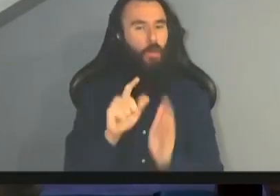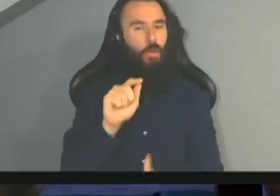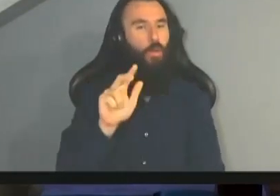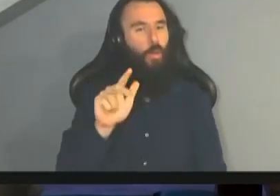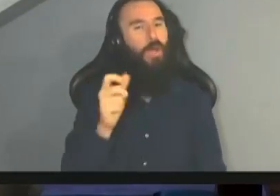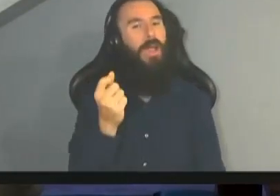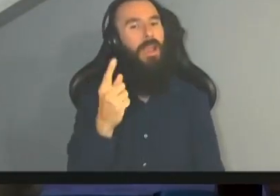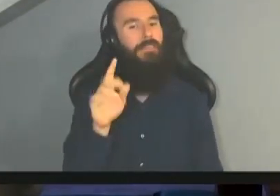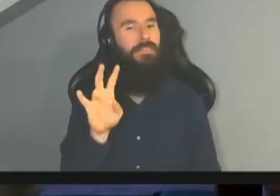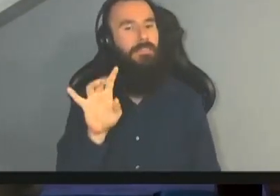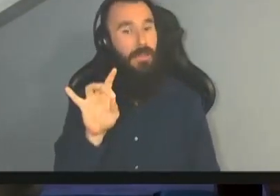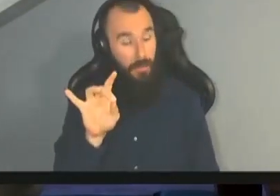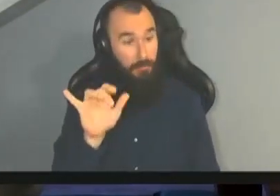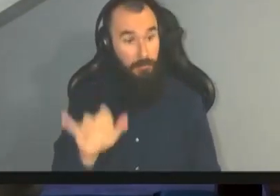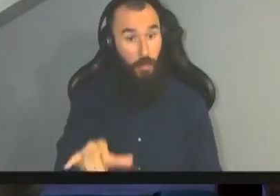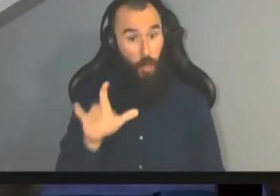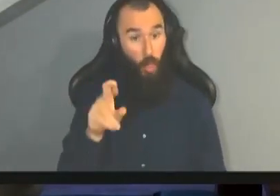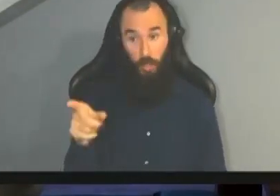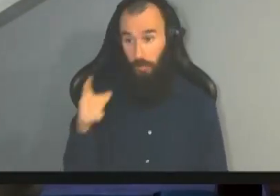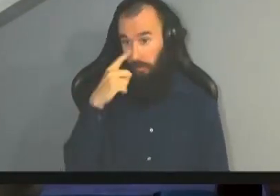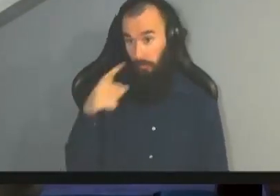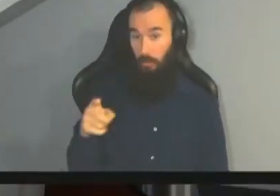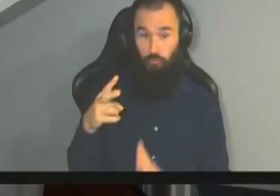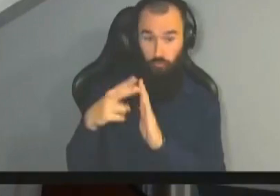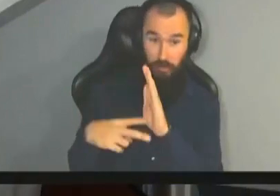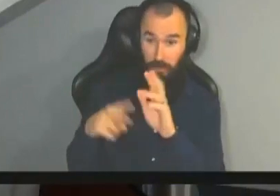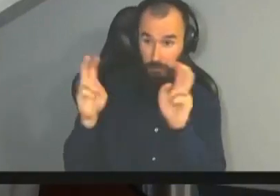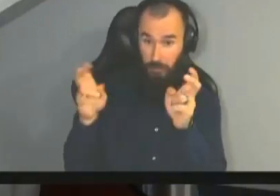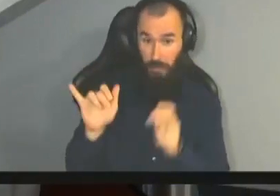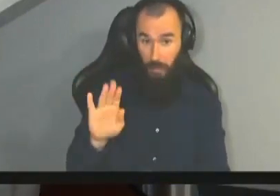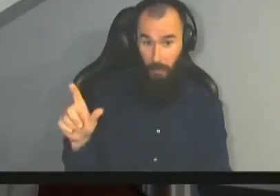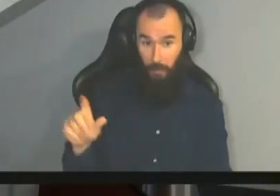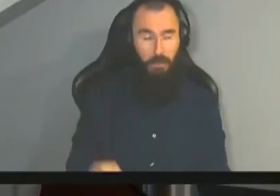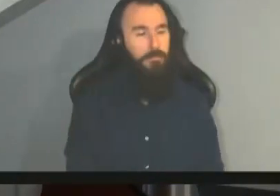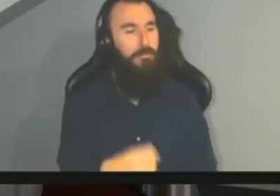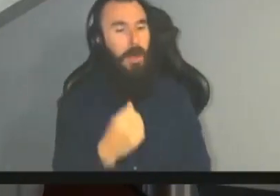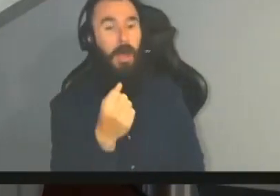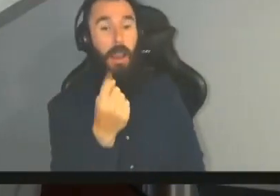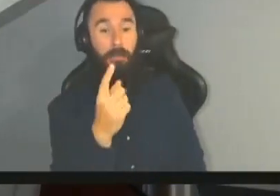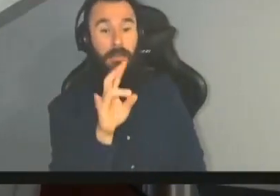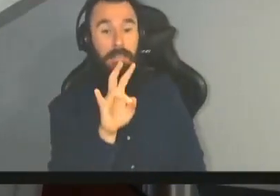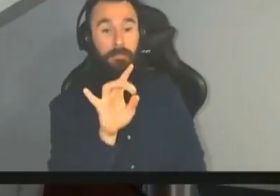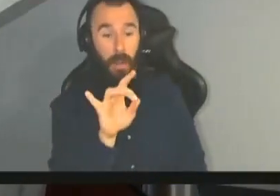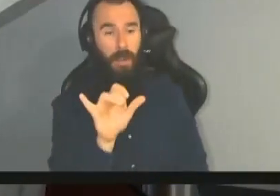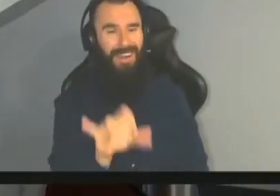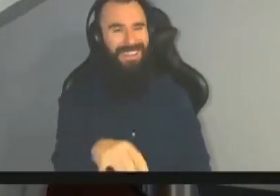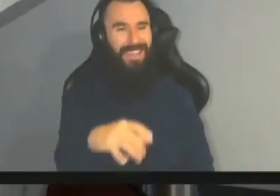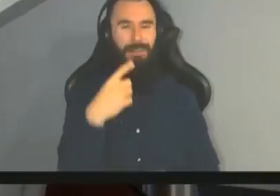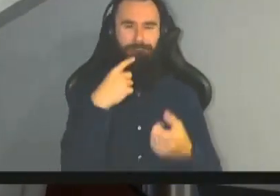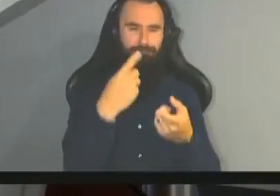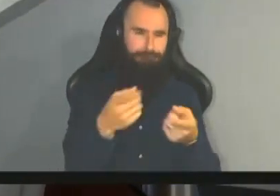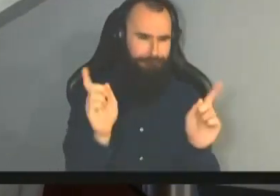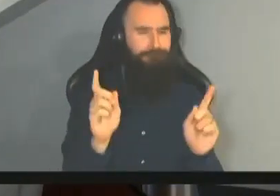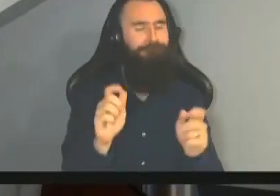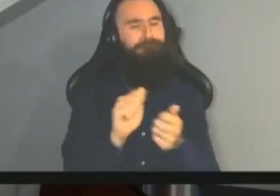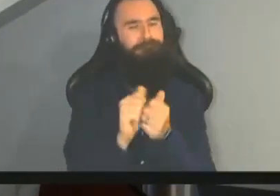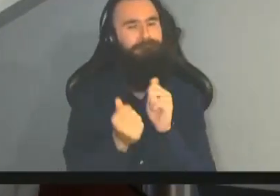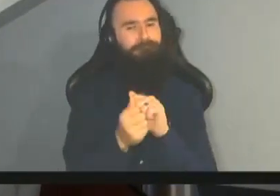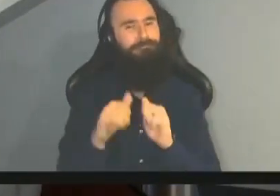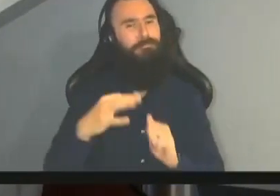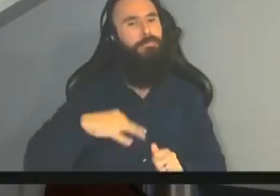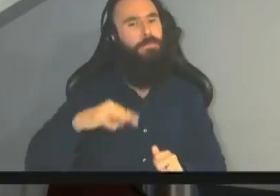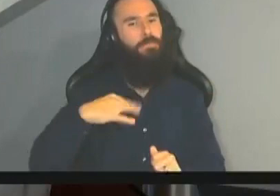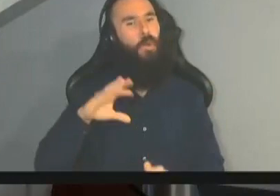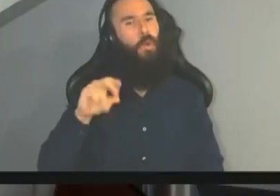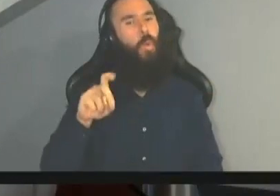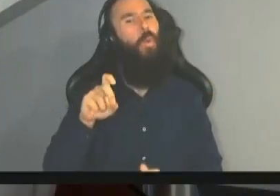2023-1178. Will the clerk please read the title of the bills? Bill 1178, an ordinance amending the Pittsburgh Code, Title IX